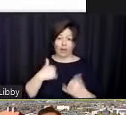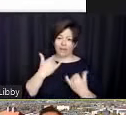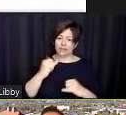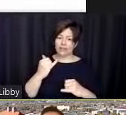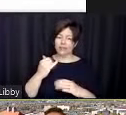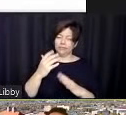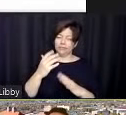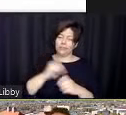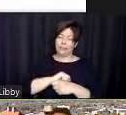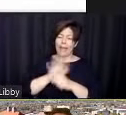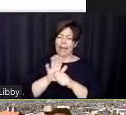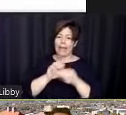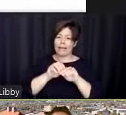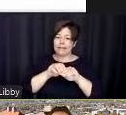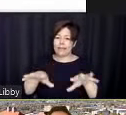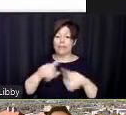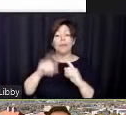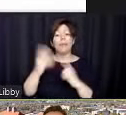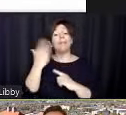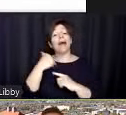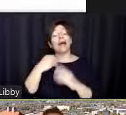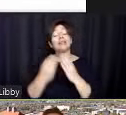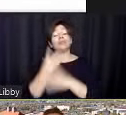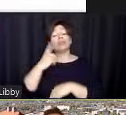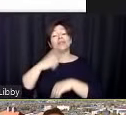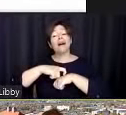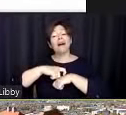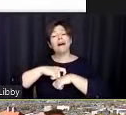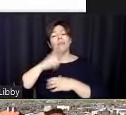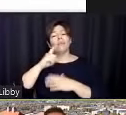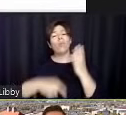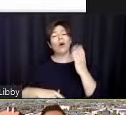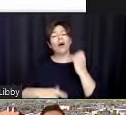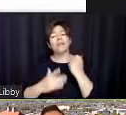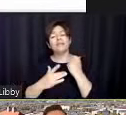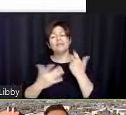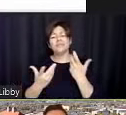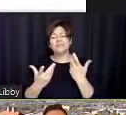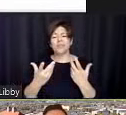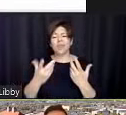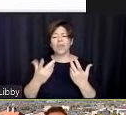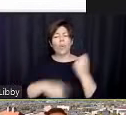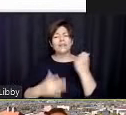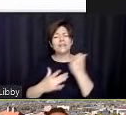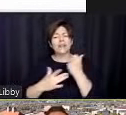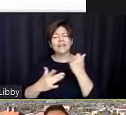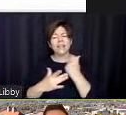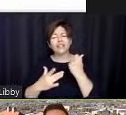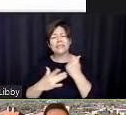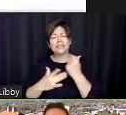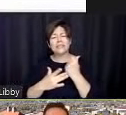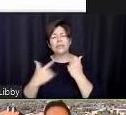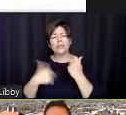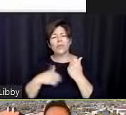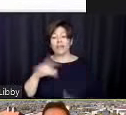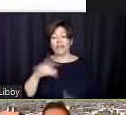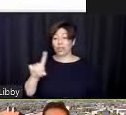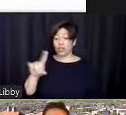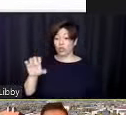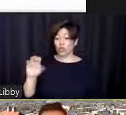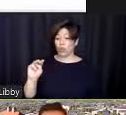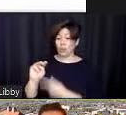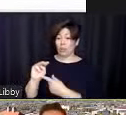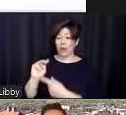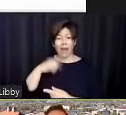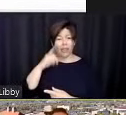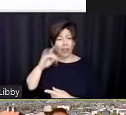pandemic, but back in the spring, what were these technologies? What's Flipgrid? What were these technologies? Zoom, I thought that was a PBS